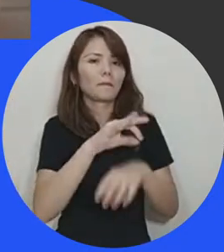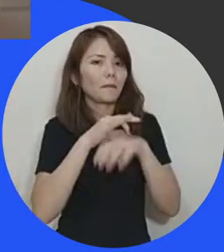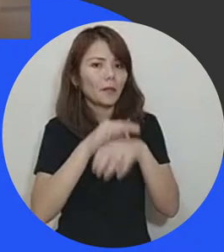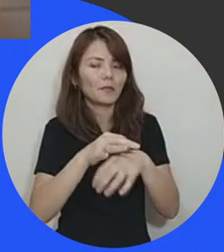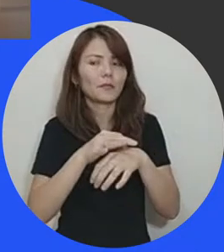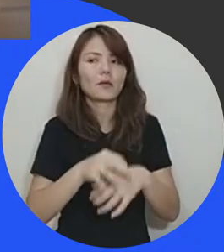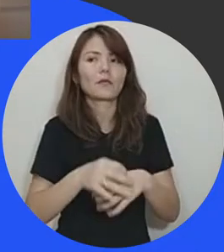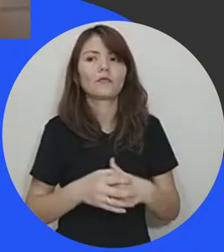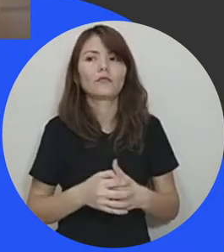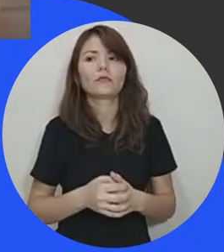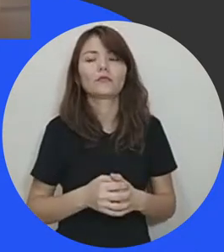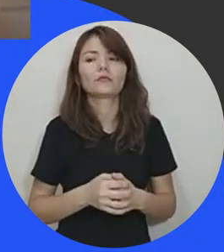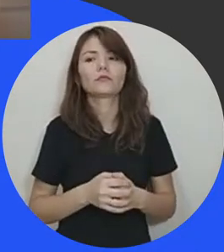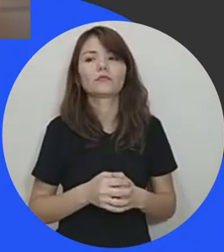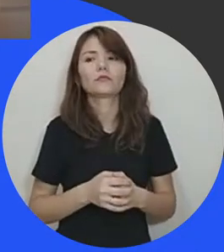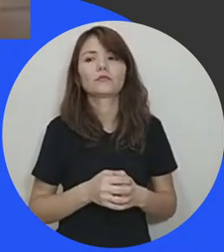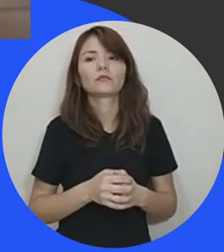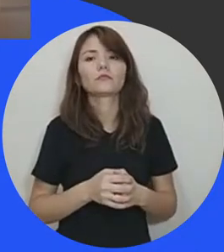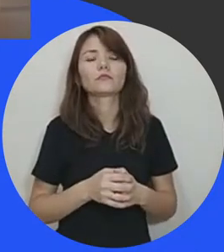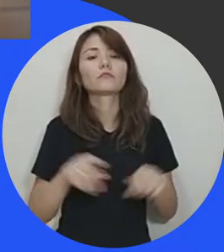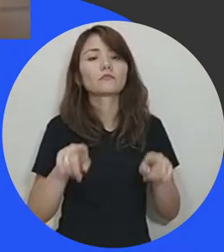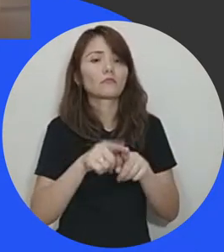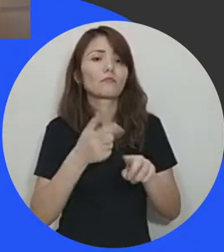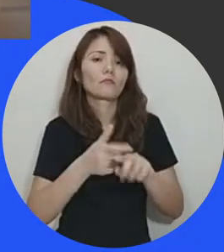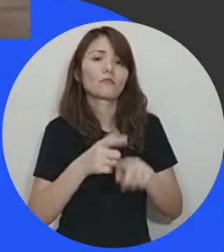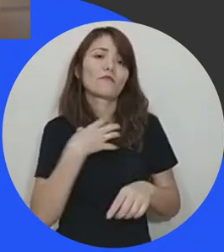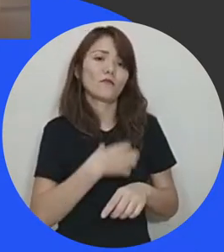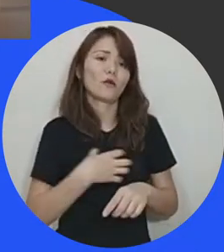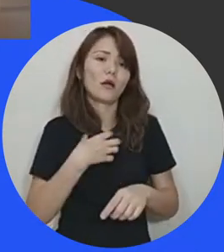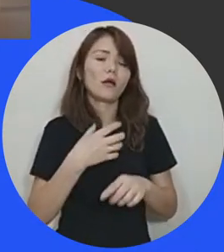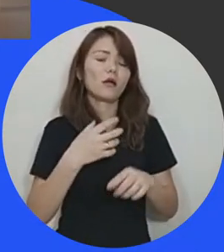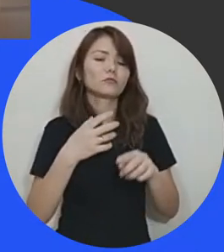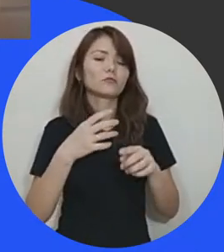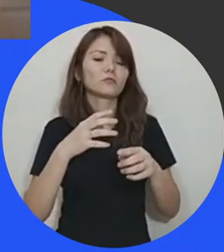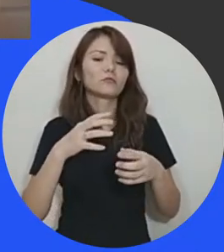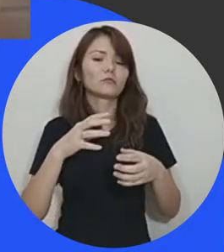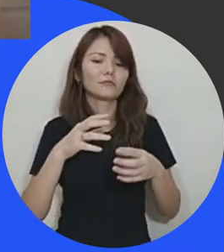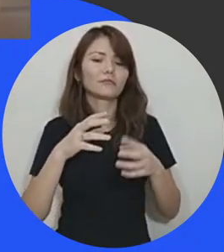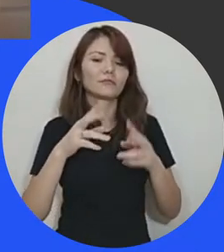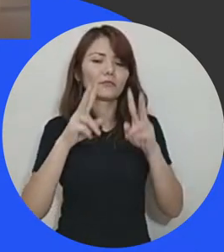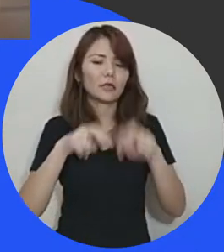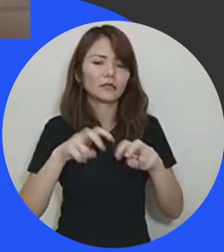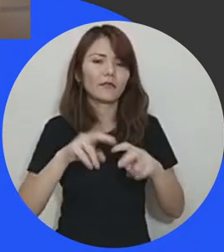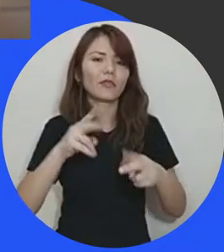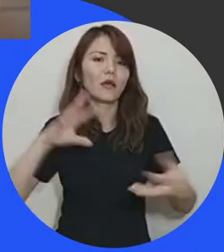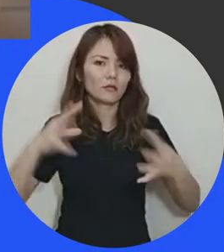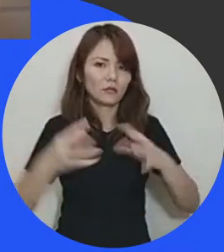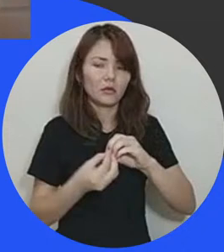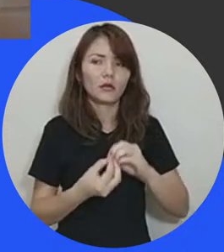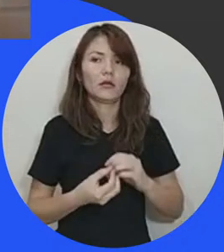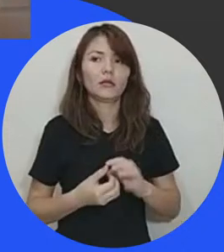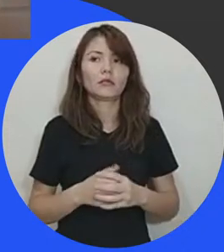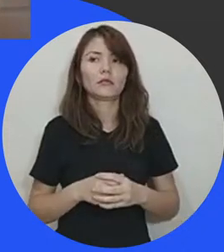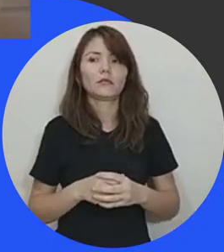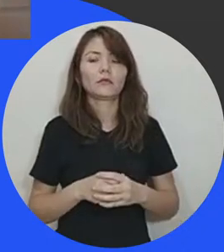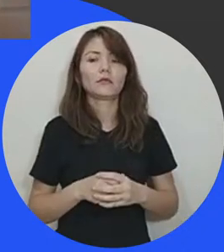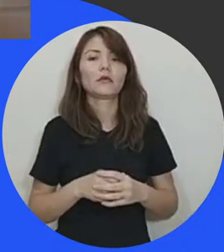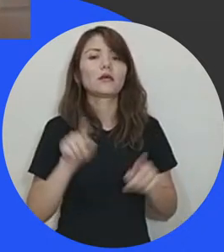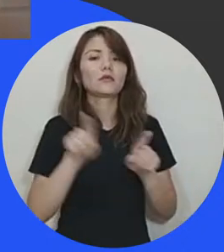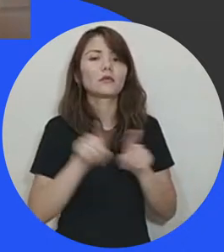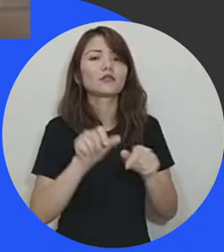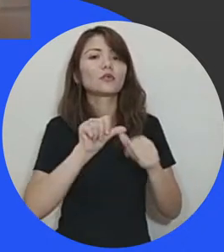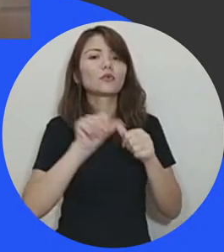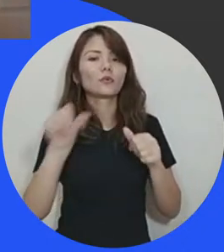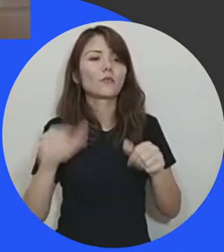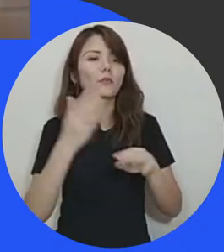for the analysis. And then for bits of work like the D614G work, the spike protein work, that uses a lot of mathematical